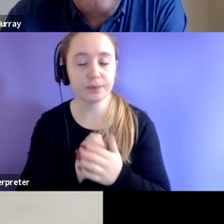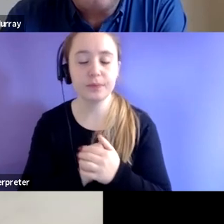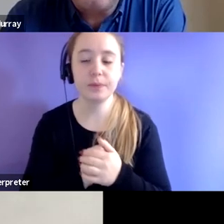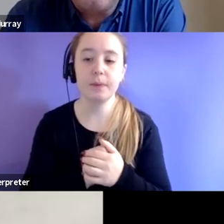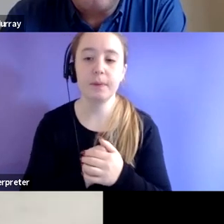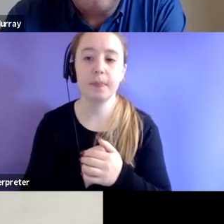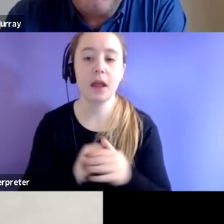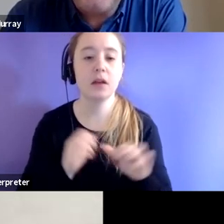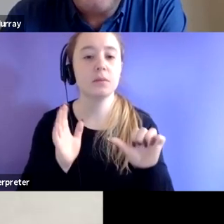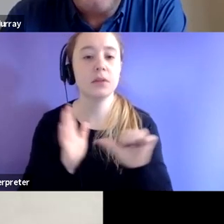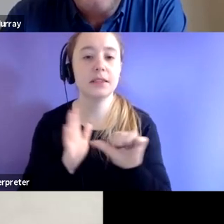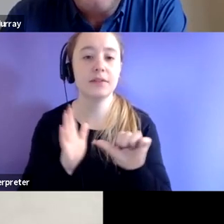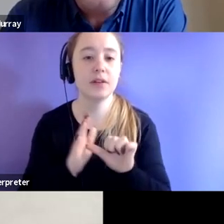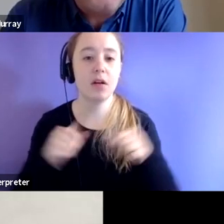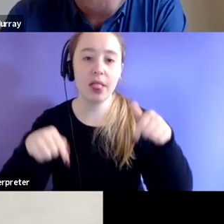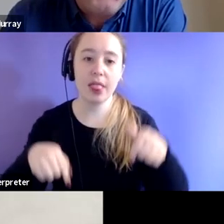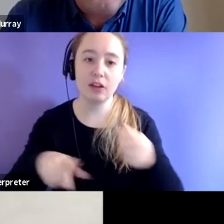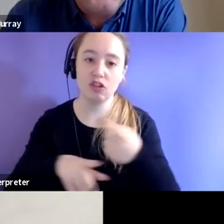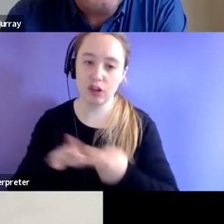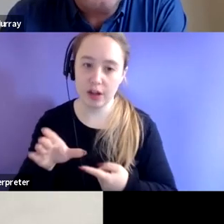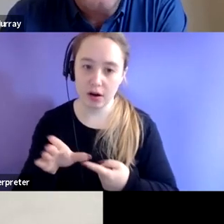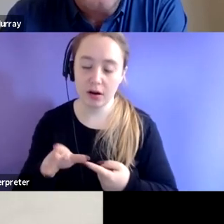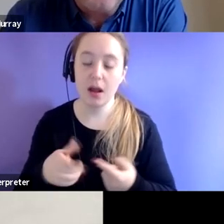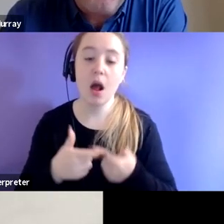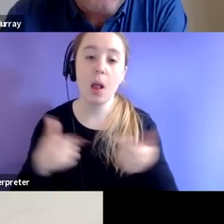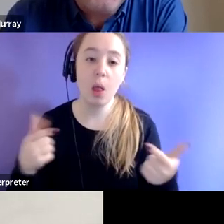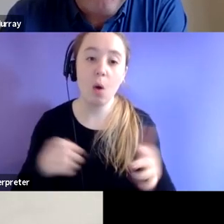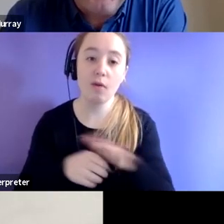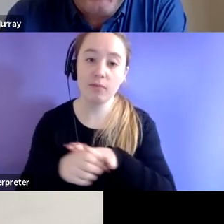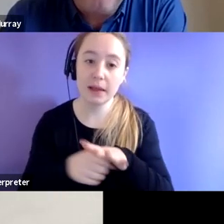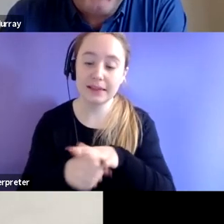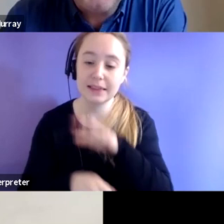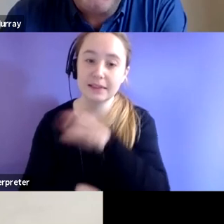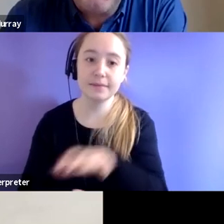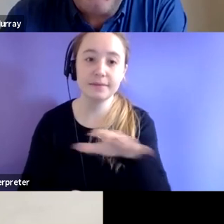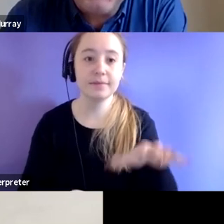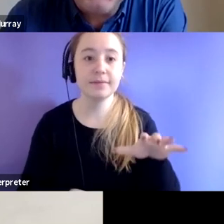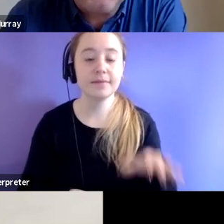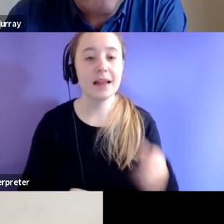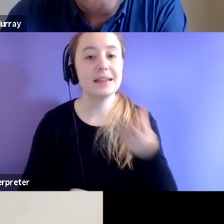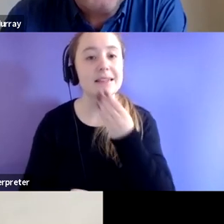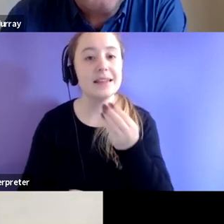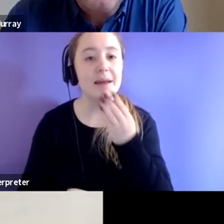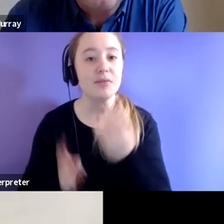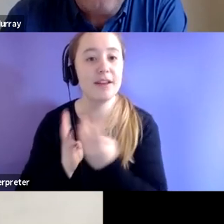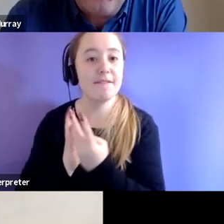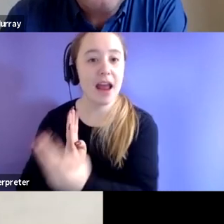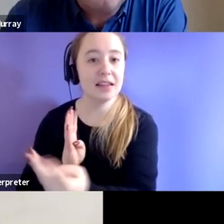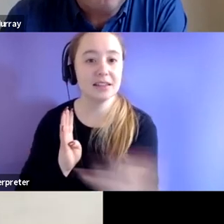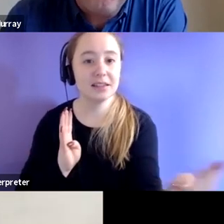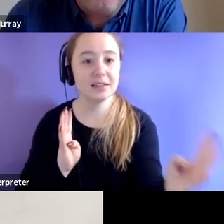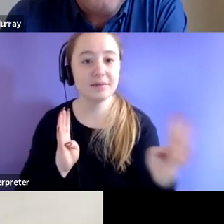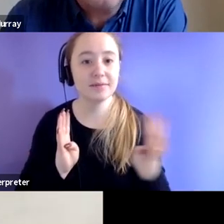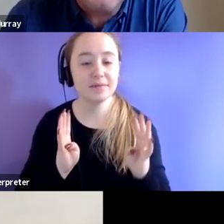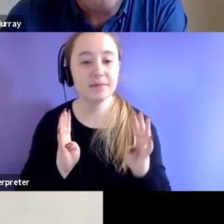the difficulty this year is that in many places there are temporary fencing, kind of plastic fencing to widen